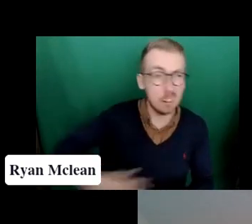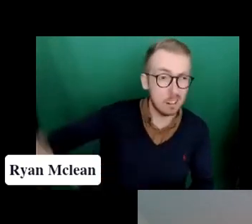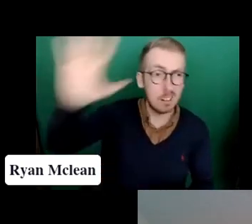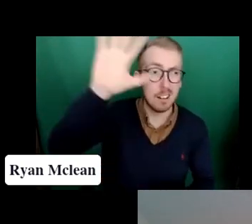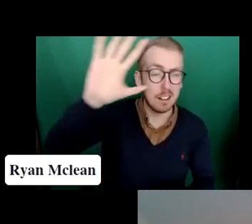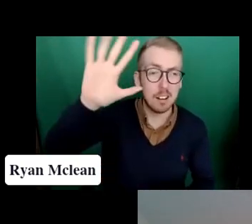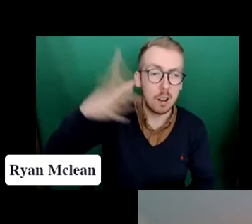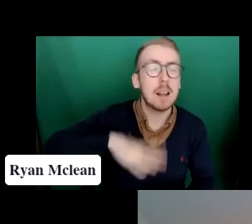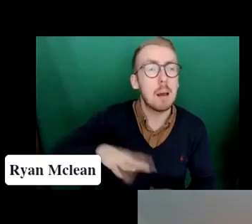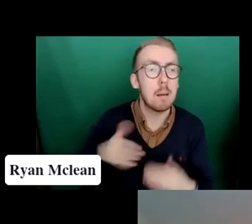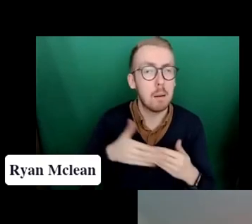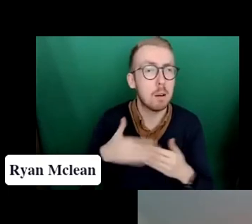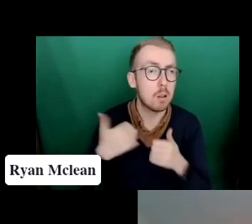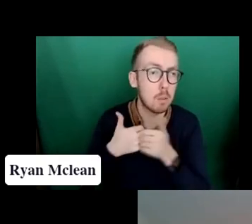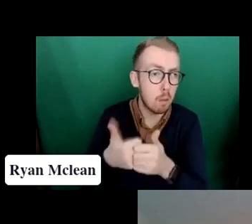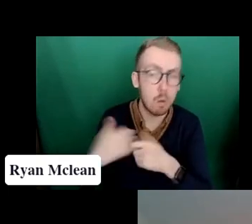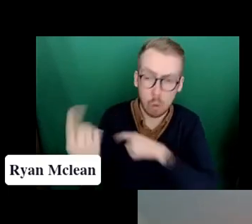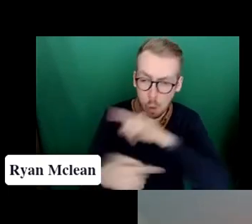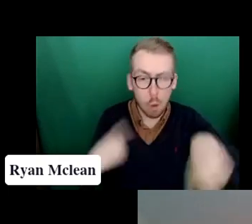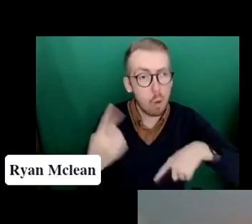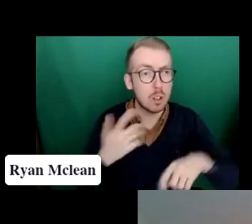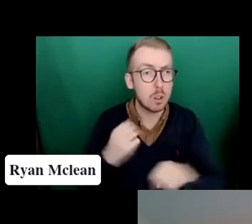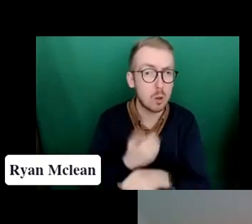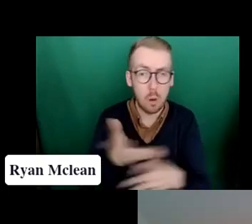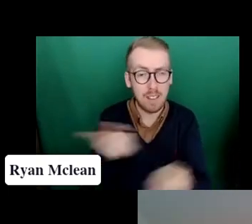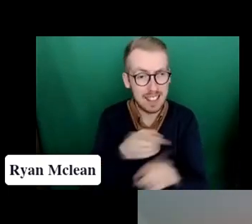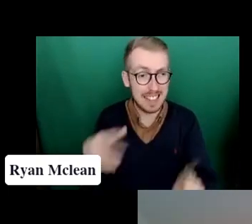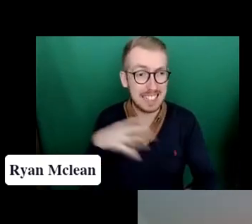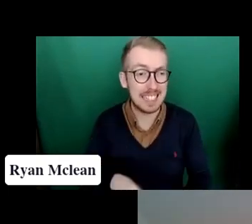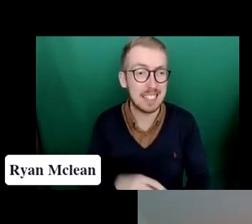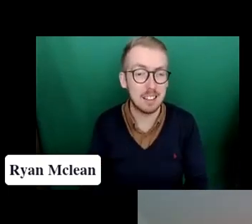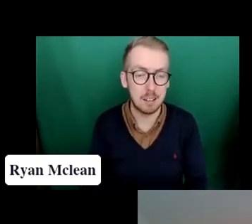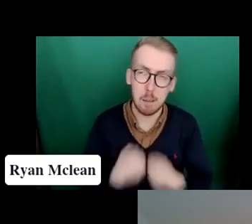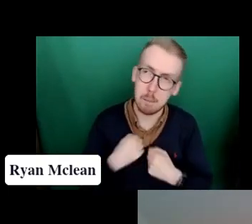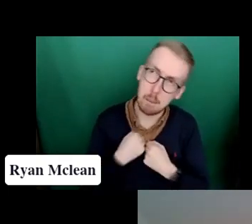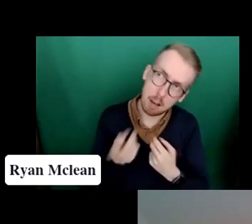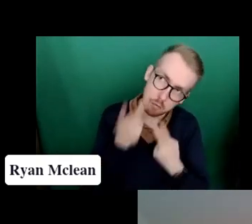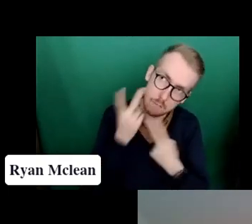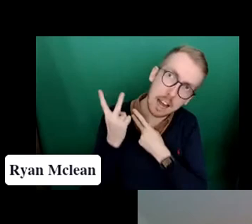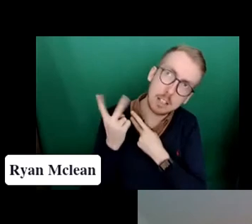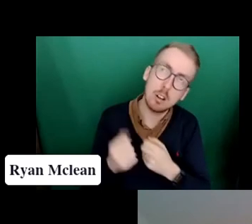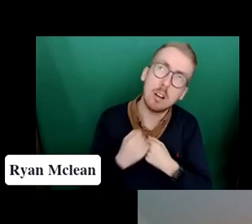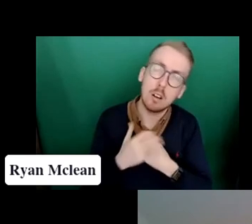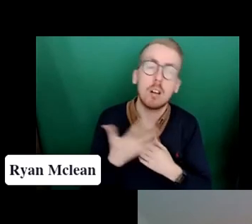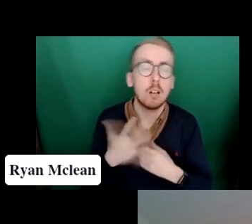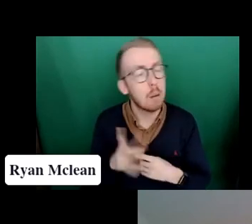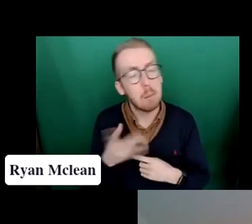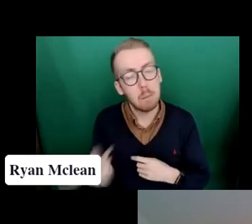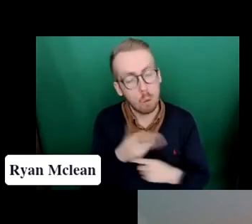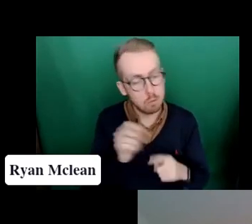able to support all of them, do whatever they need, you know, and what they want. I suppose my reflections on it from across both the other programmes,